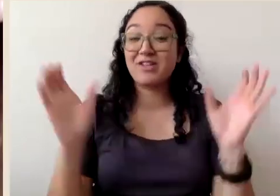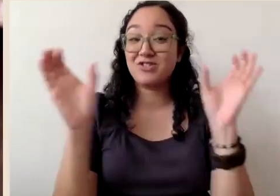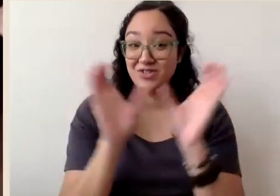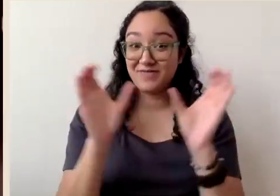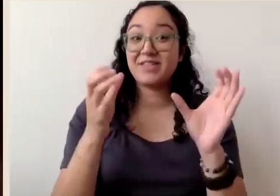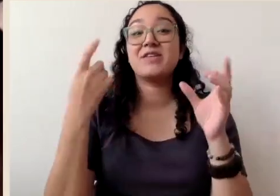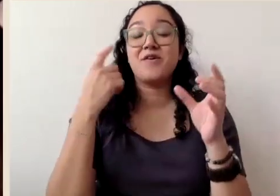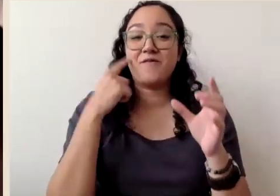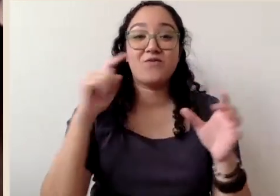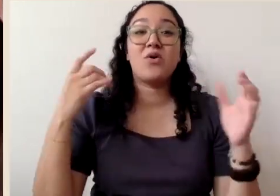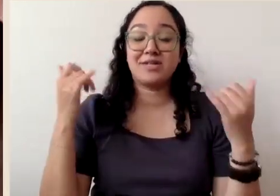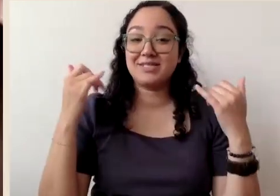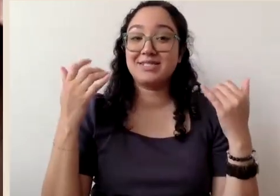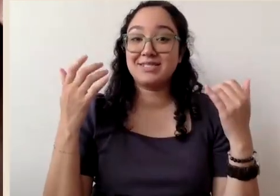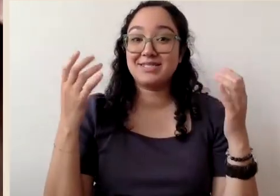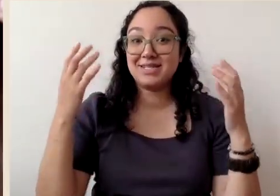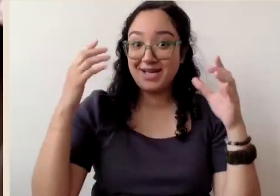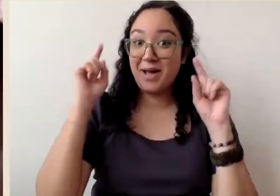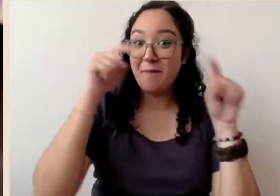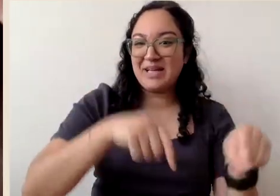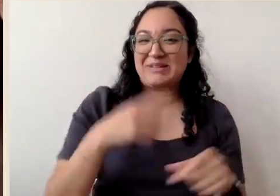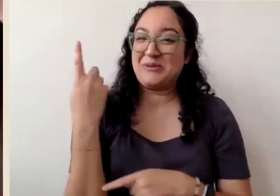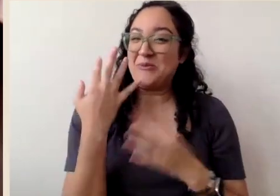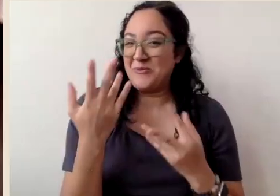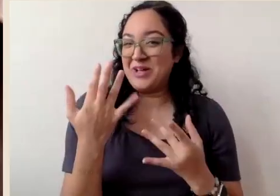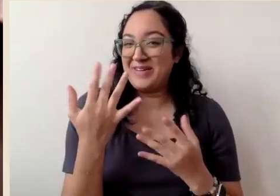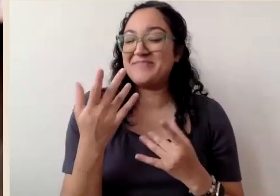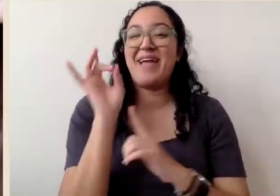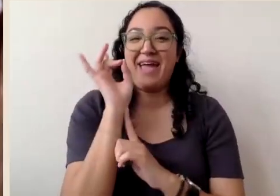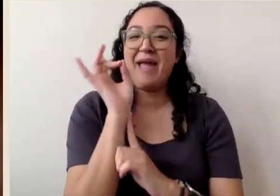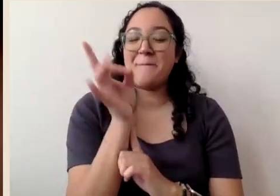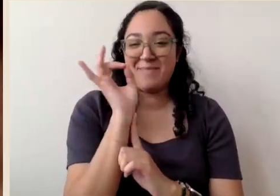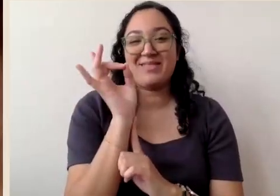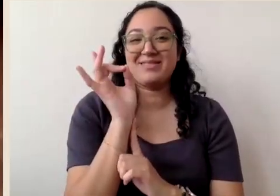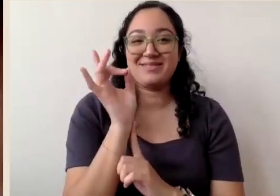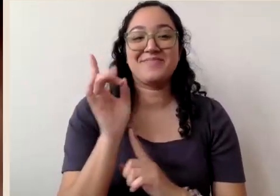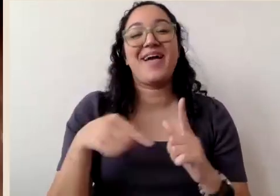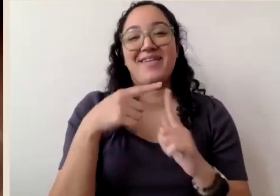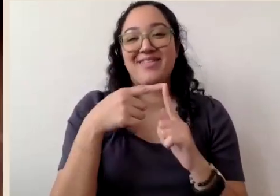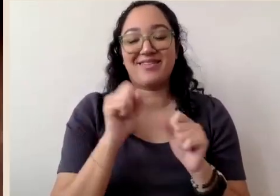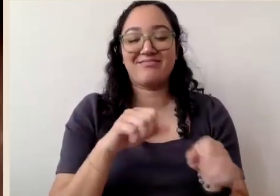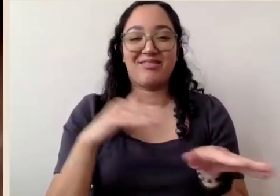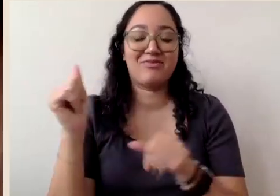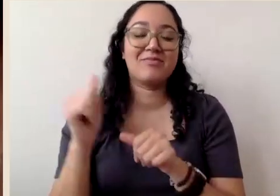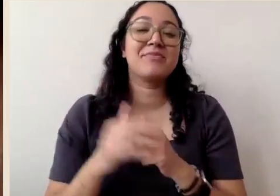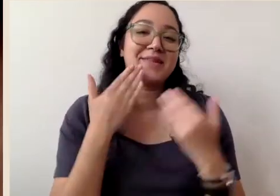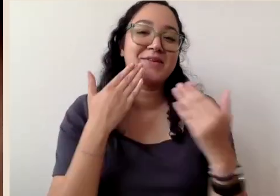of attendance. Just, hang on till the next 8 minutes. Thank you.